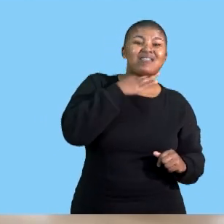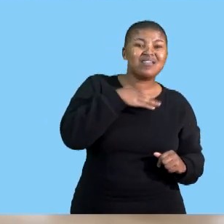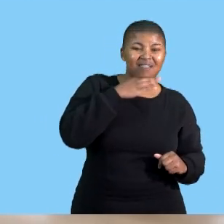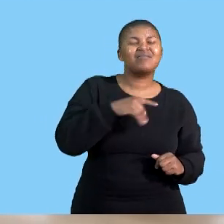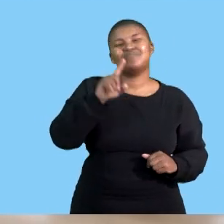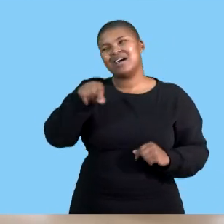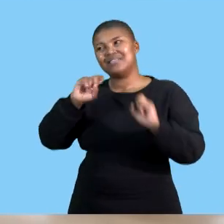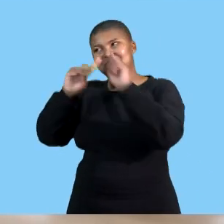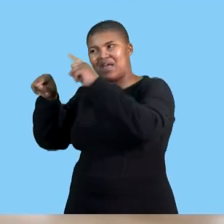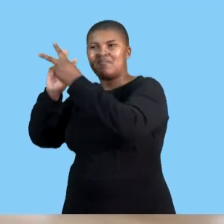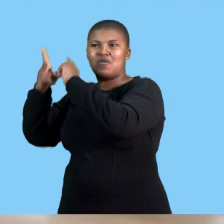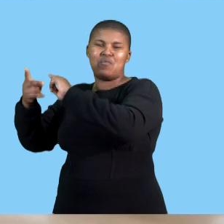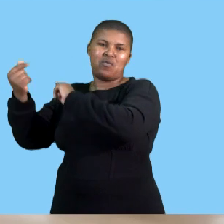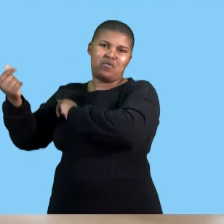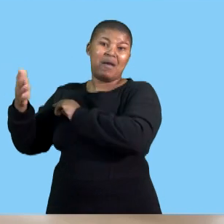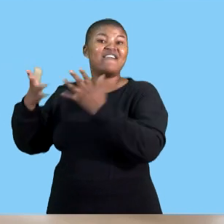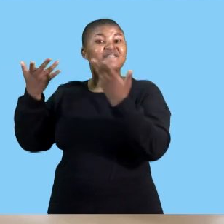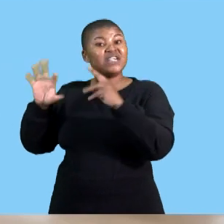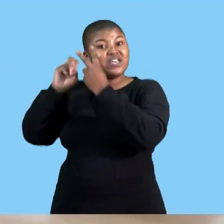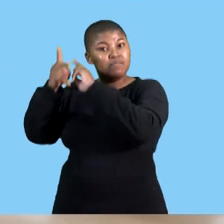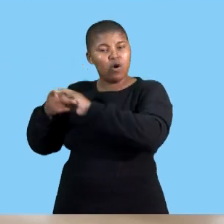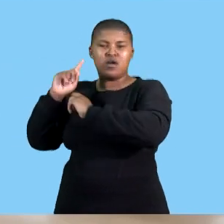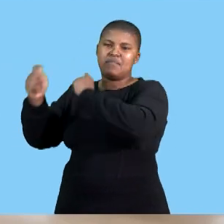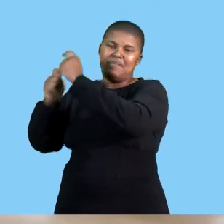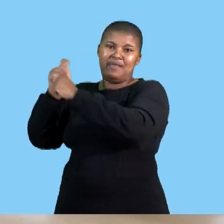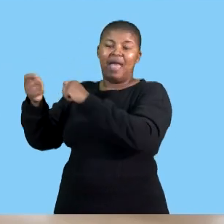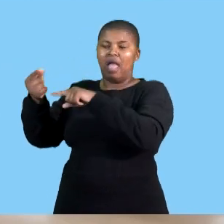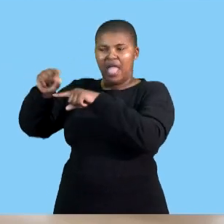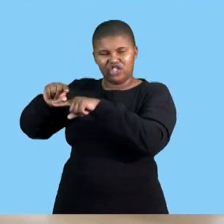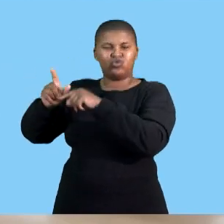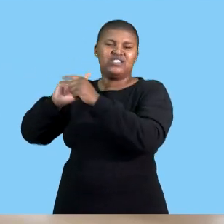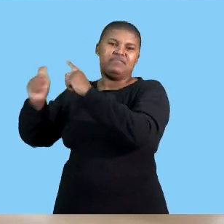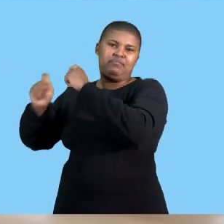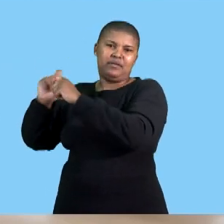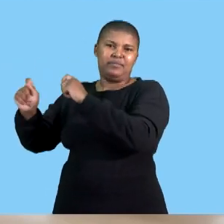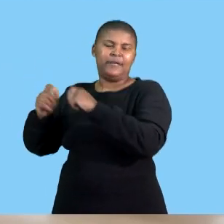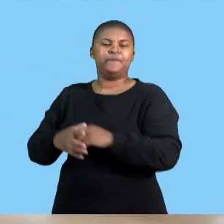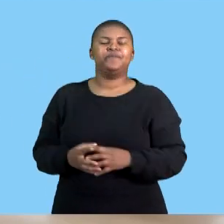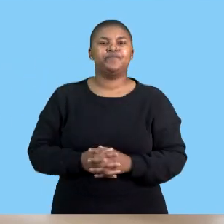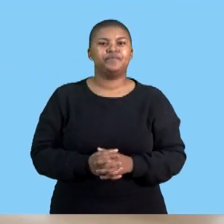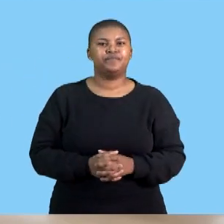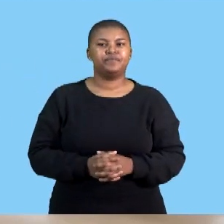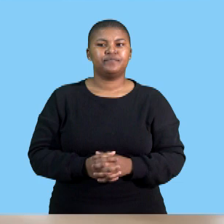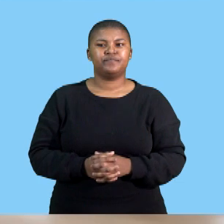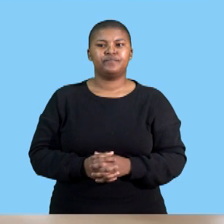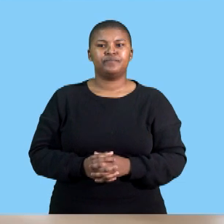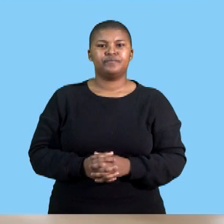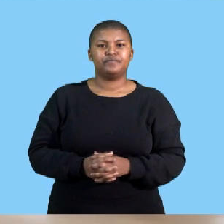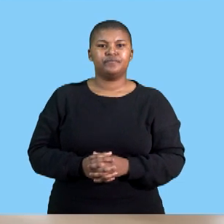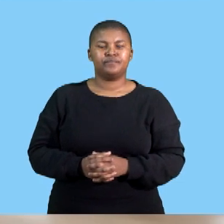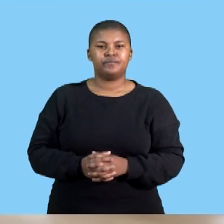then obviously you will be forced to go and borrow and pay back the money with the interest on in a financial